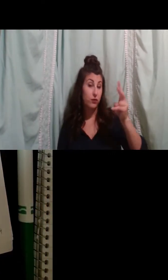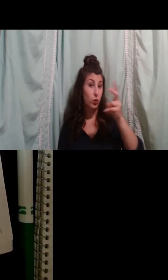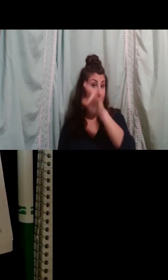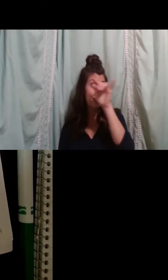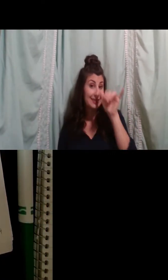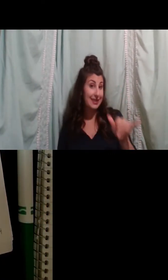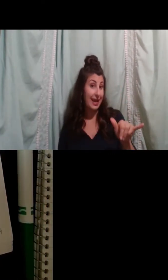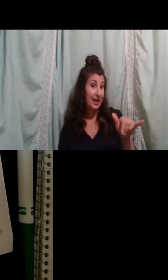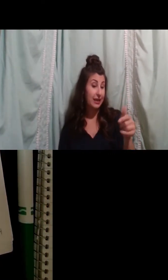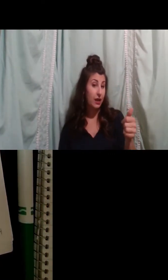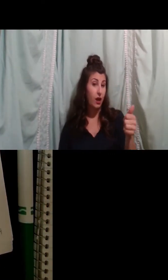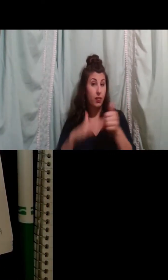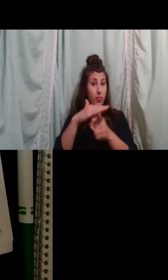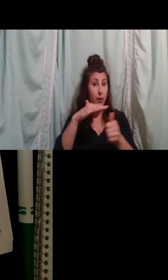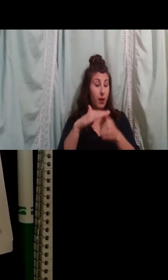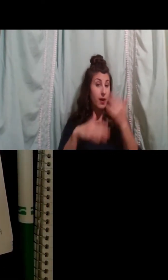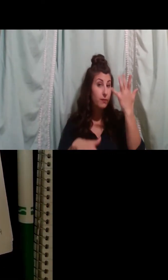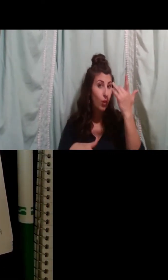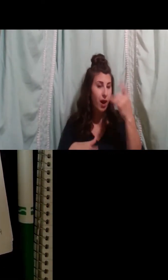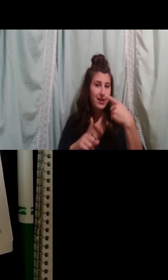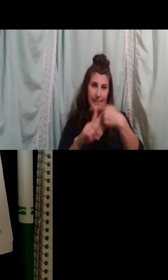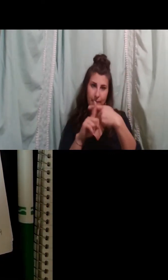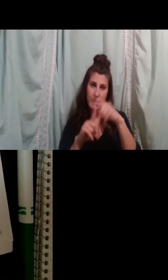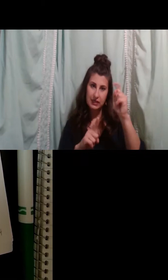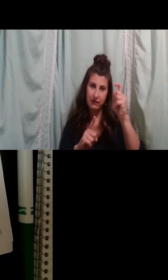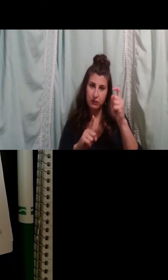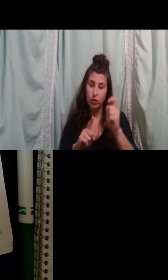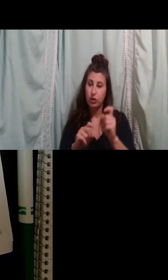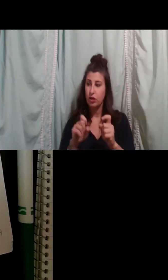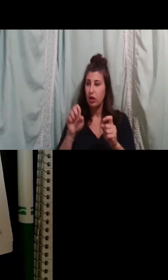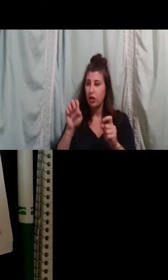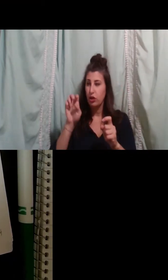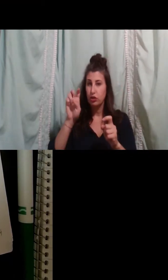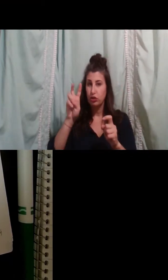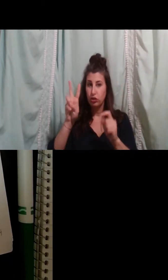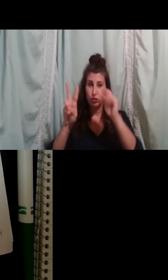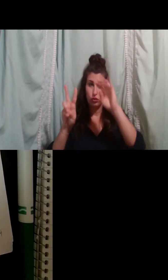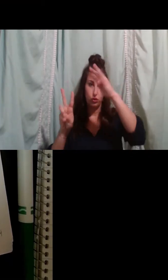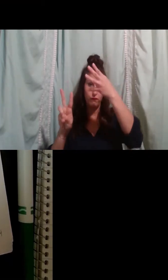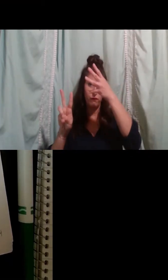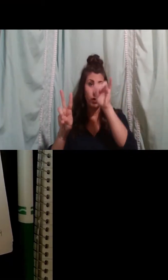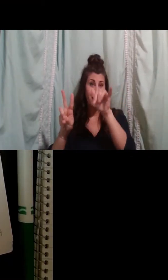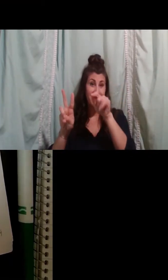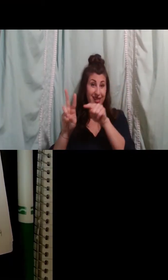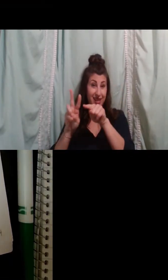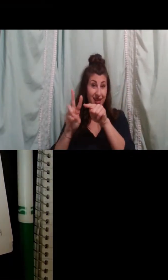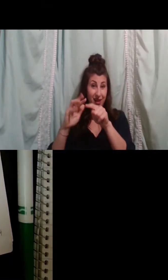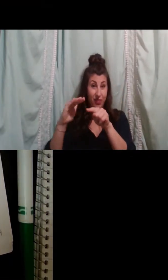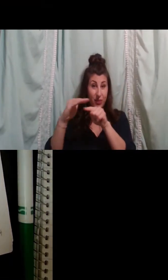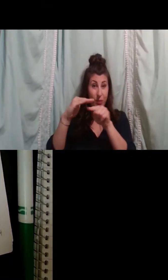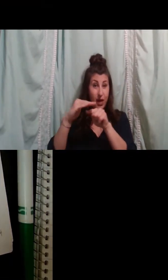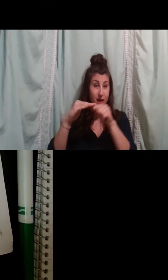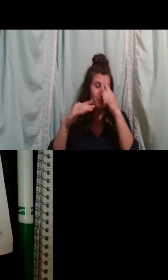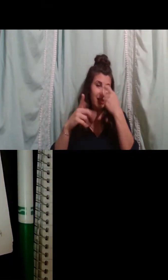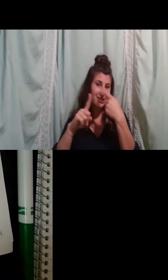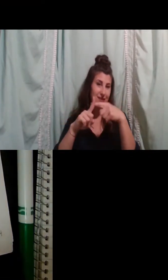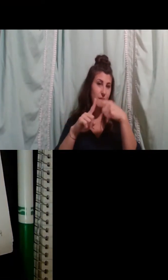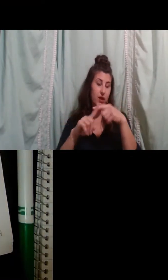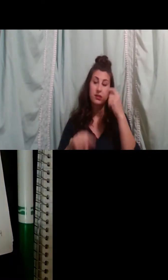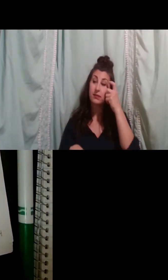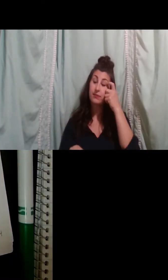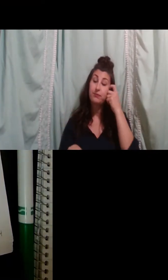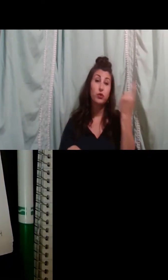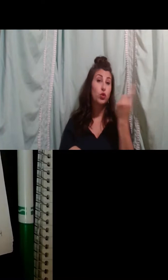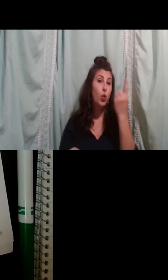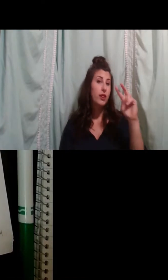5 squared stayed at the bottom because it's a positive exponent. Here, 2 to the 4th stayed at the bottom because it's a positive exponent.